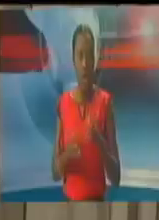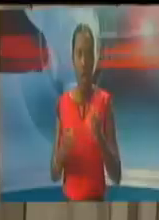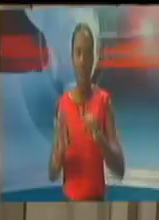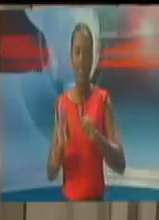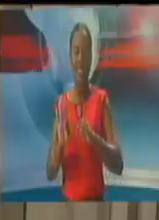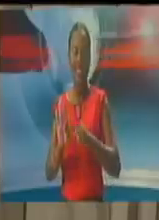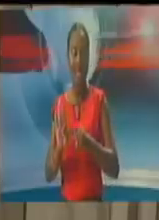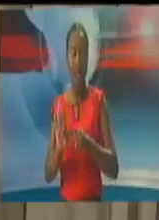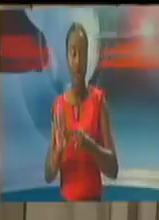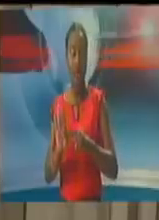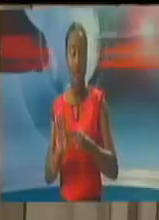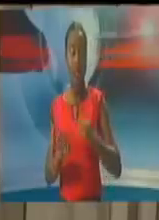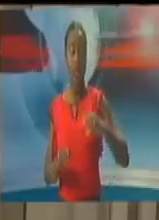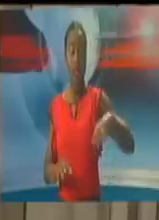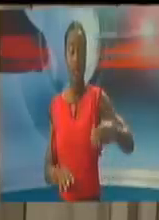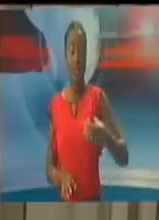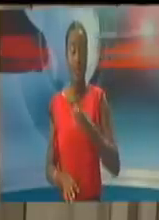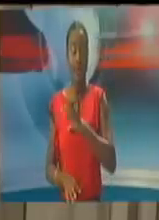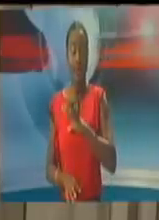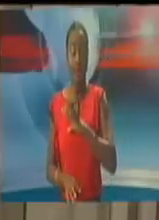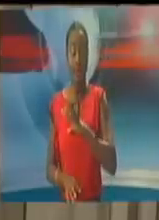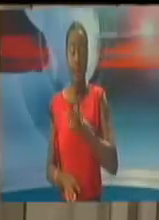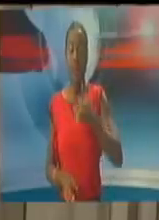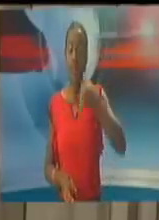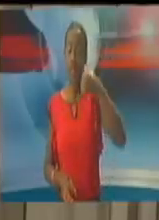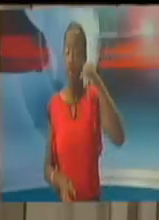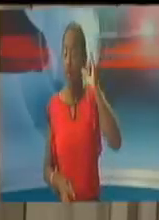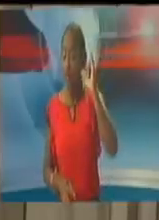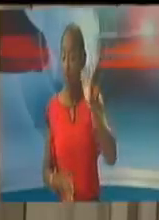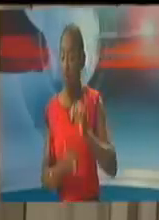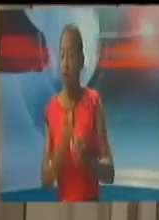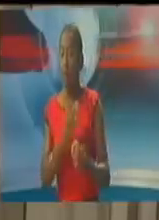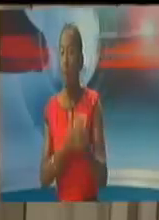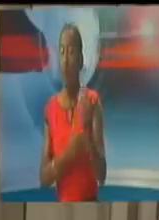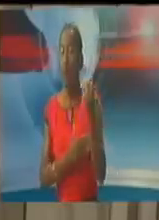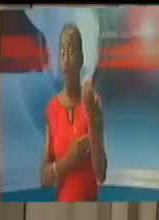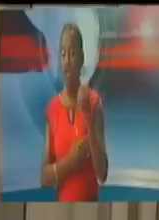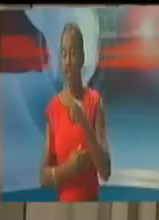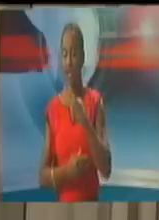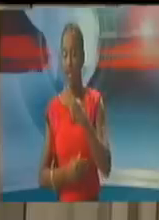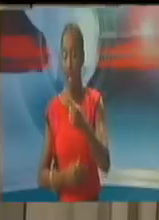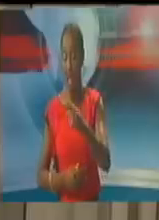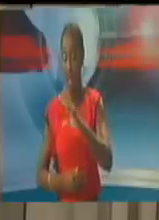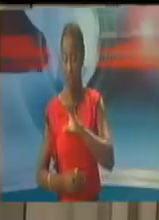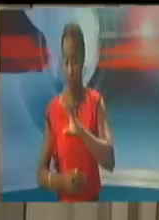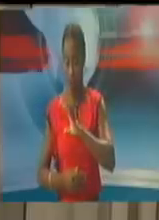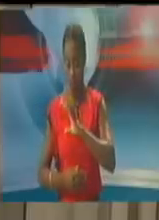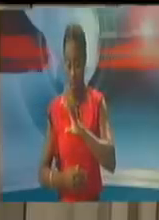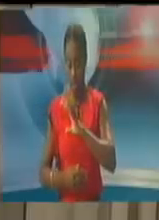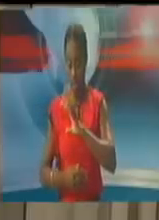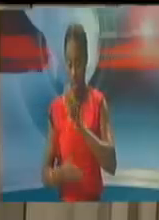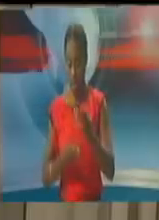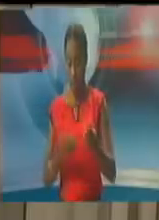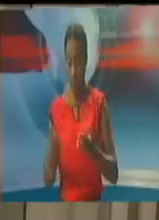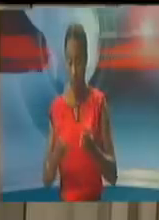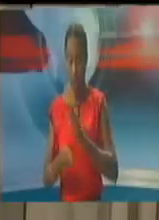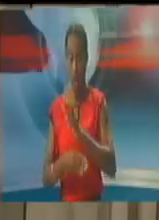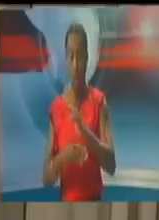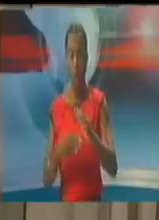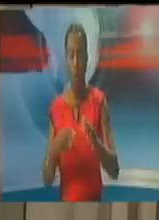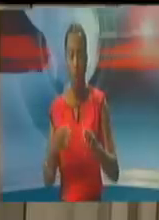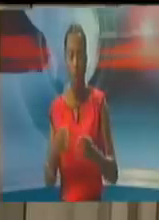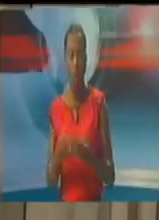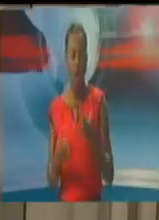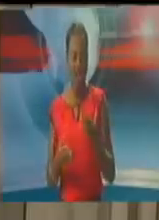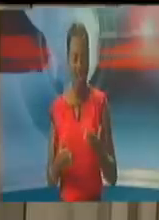Commissioner of Police has briefed, as of yesterday morning, the police service at his weekly Comstat, that these measures that the police